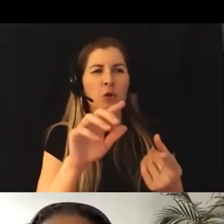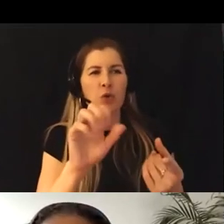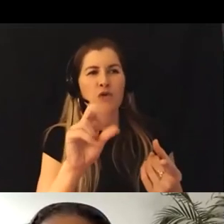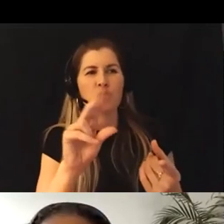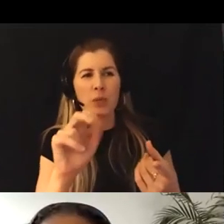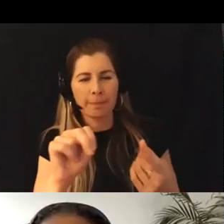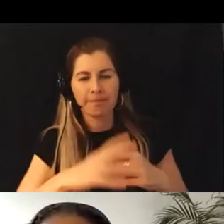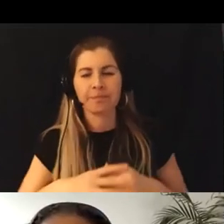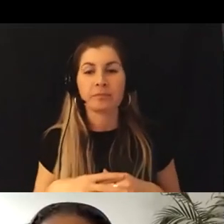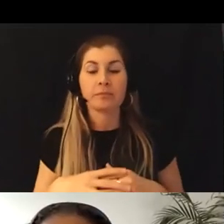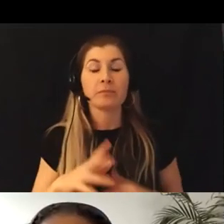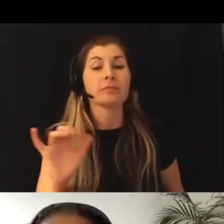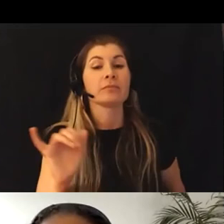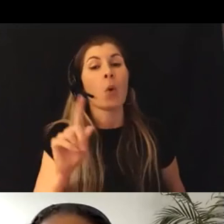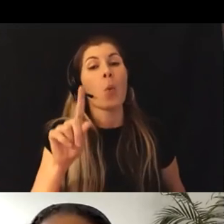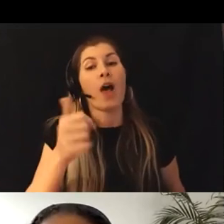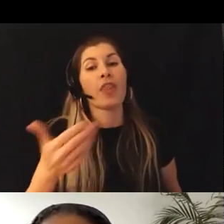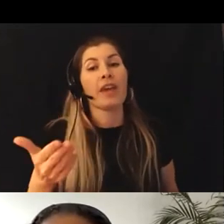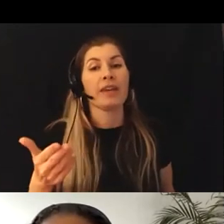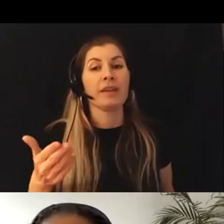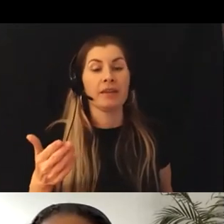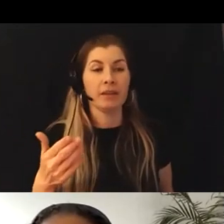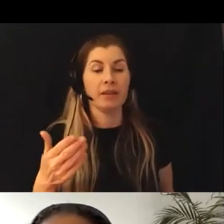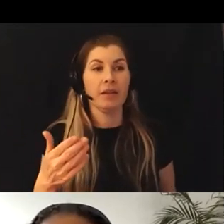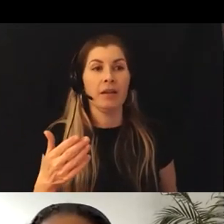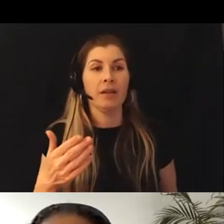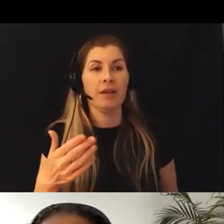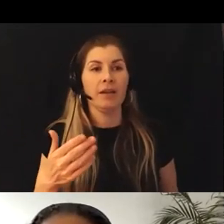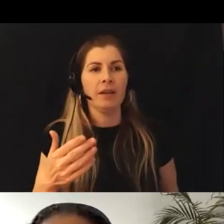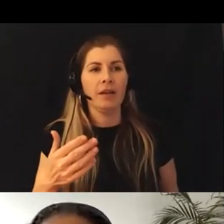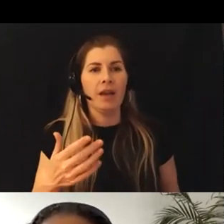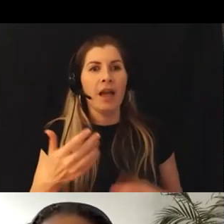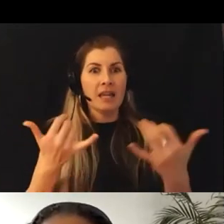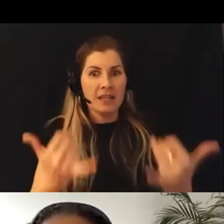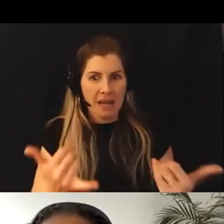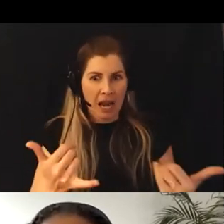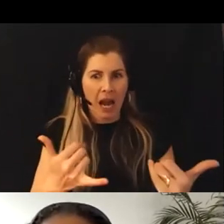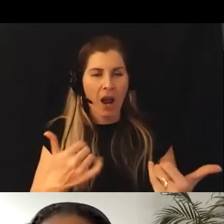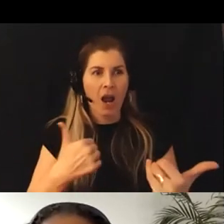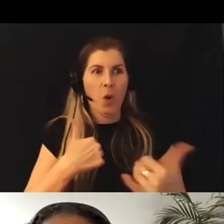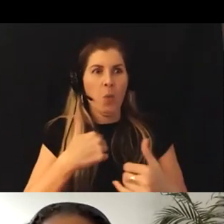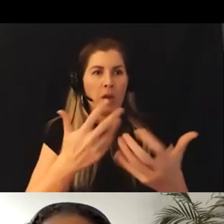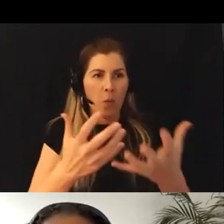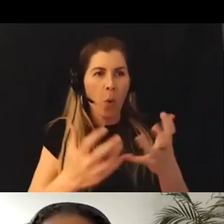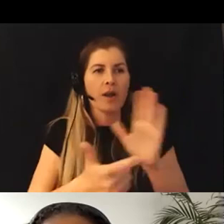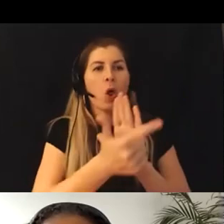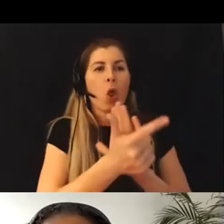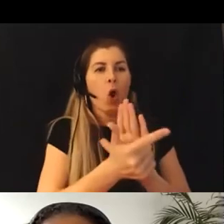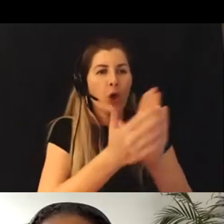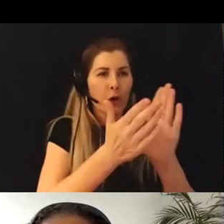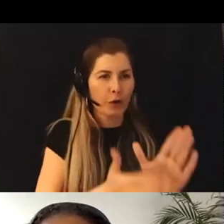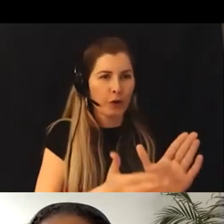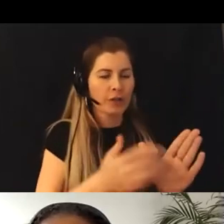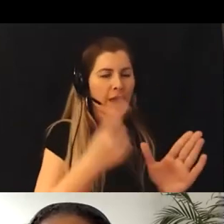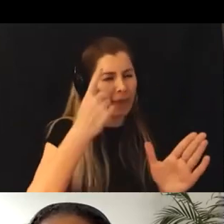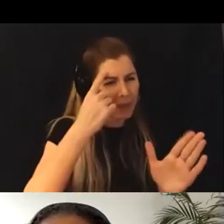And the other thing that we're looking for right now, we're working on right now, is having lawyers look over how teaching